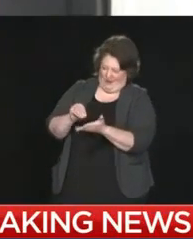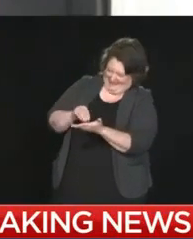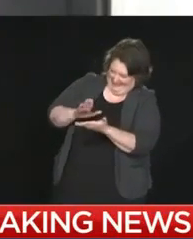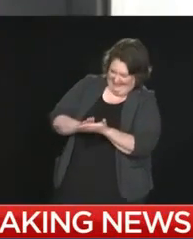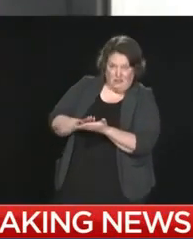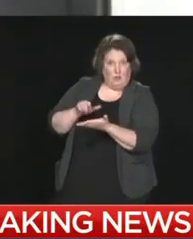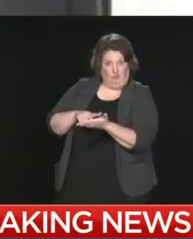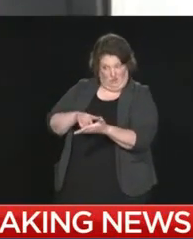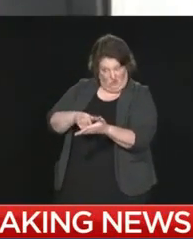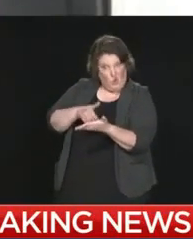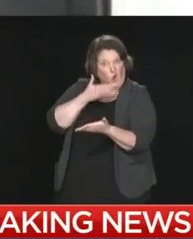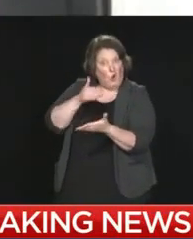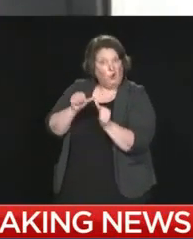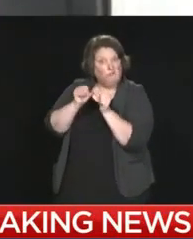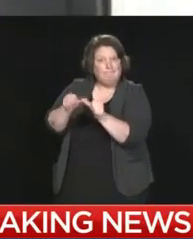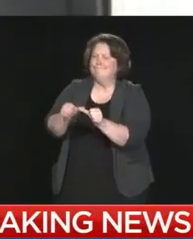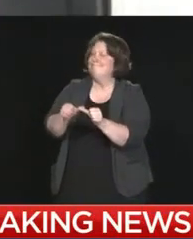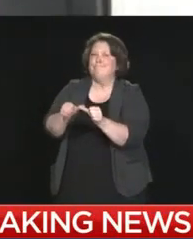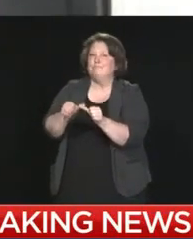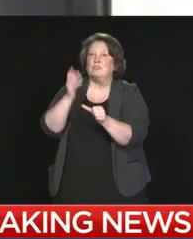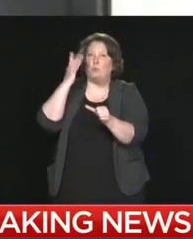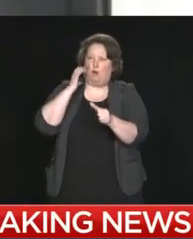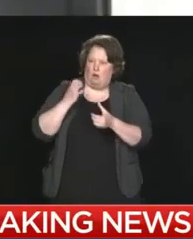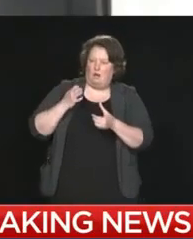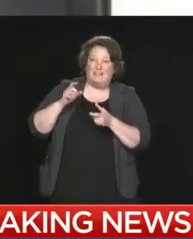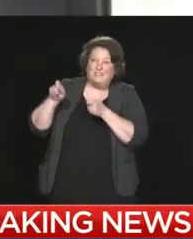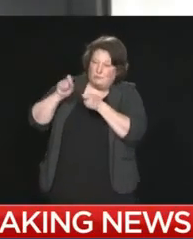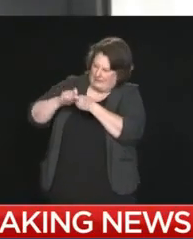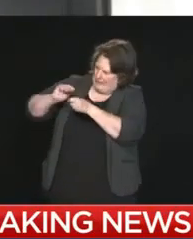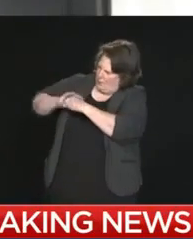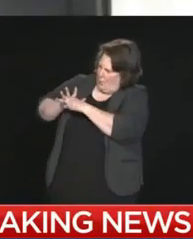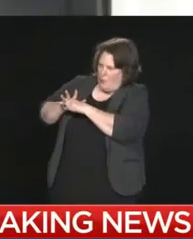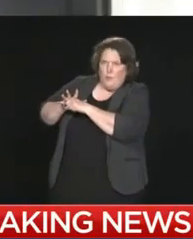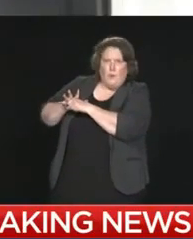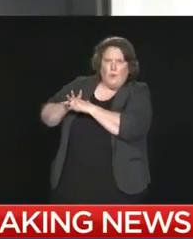just don't know what the impact of this pandemic is on